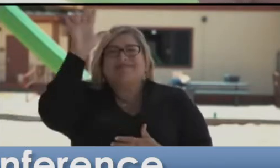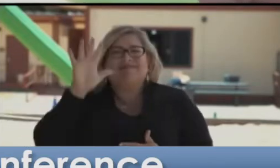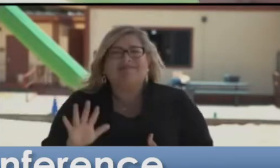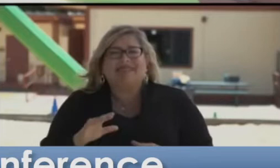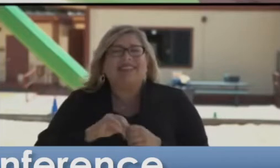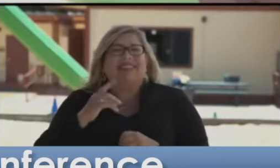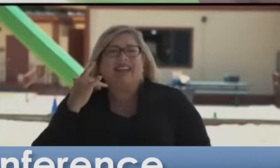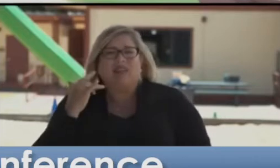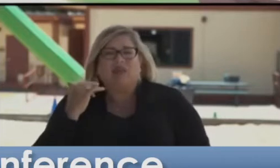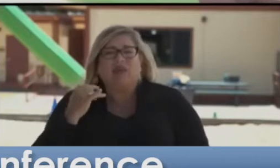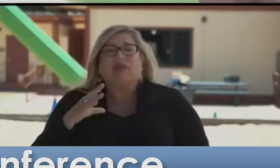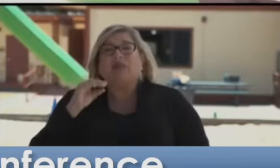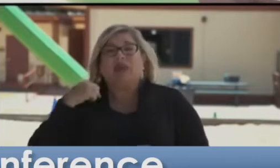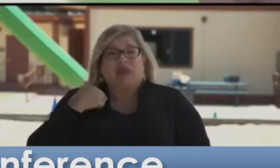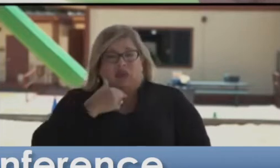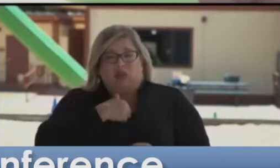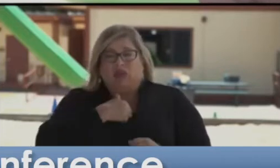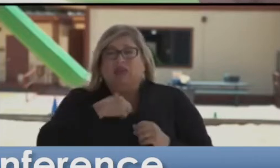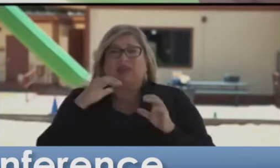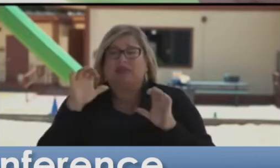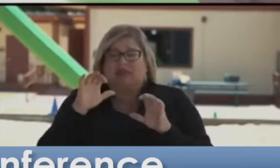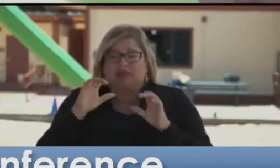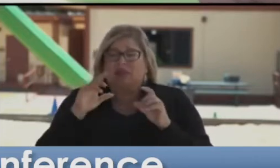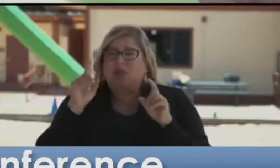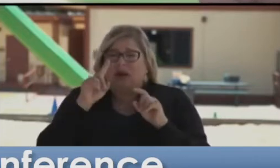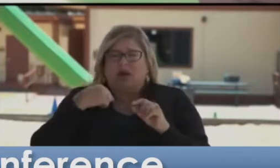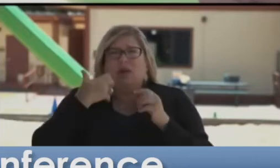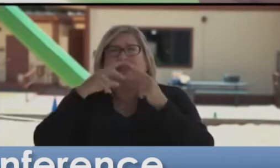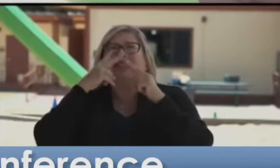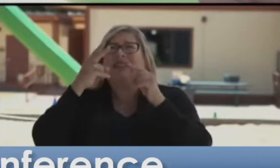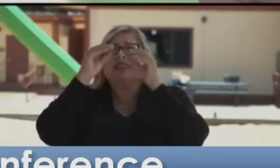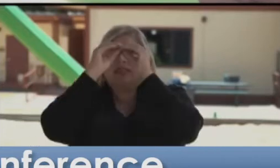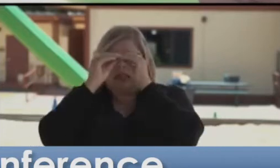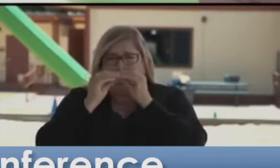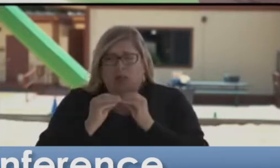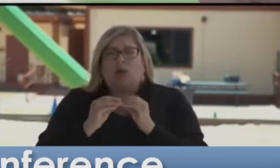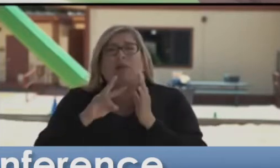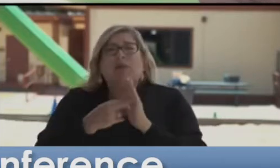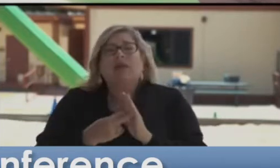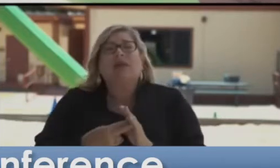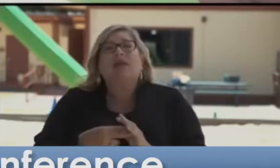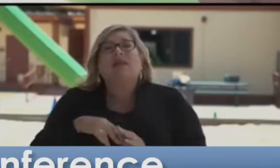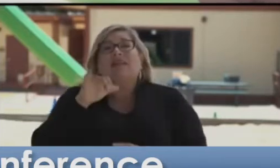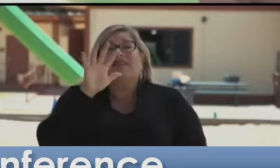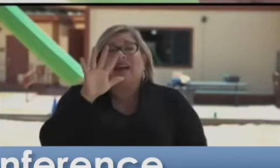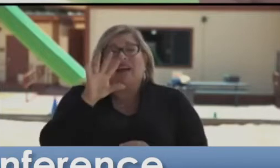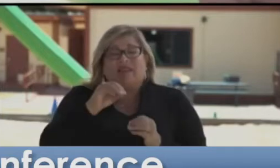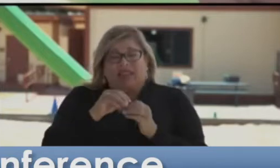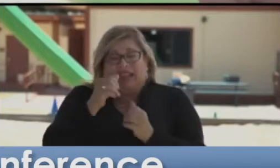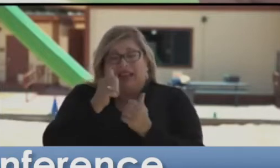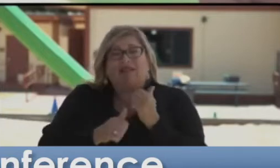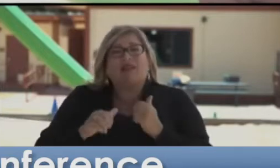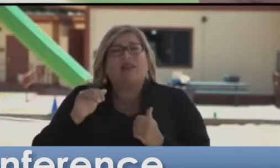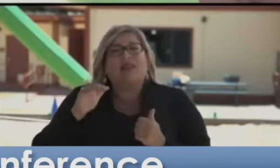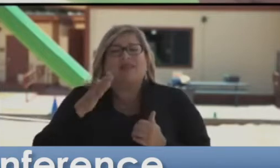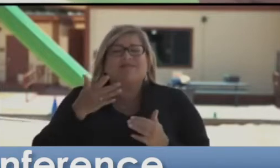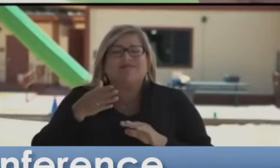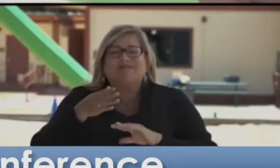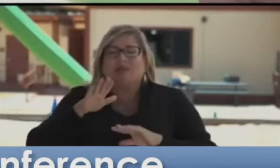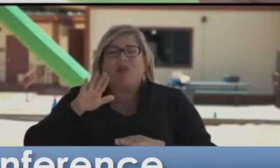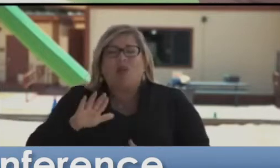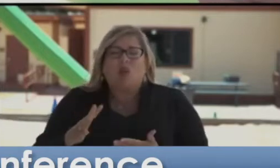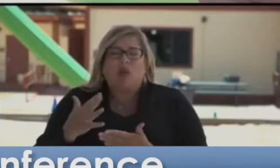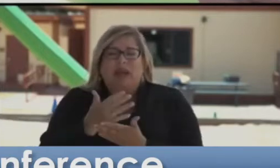we've numerically done it where we want to see no less than 5 in every low-performing school and